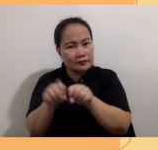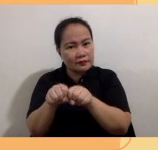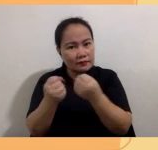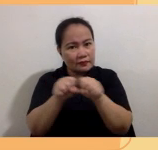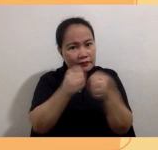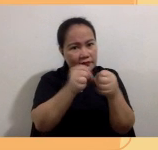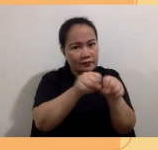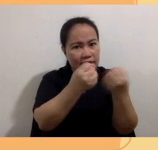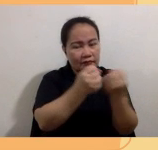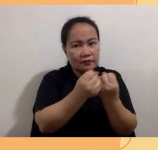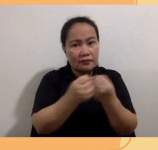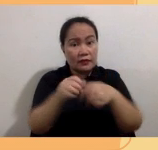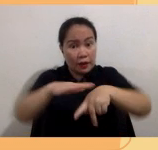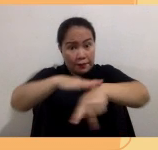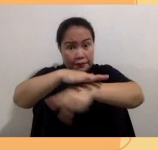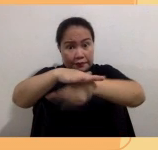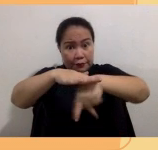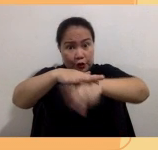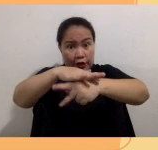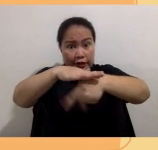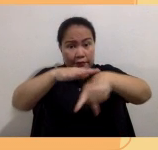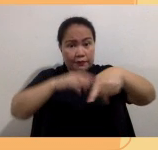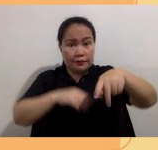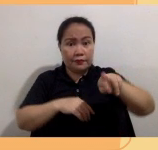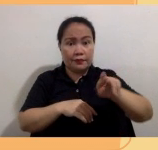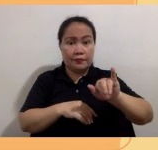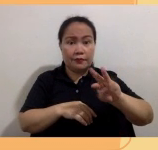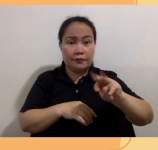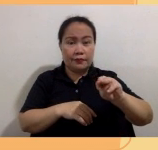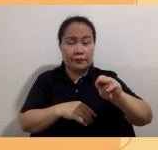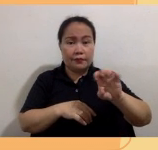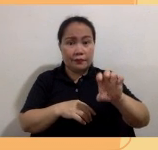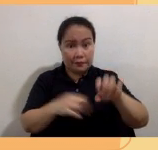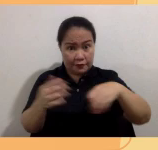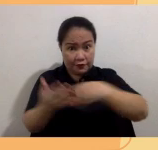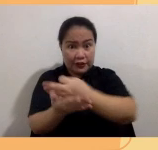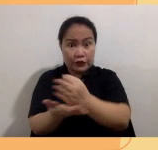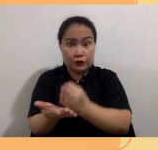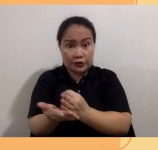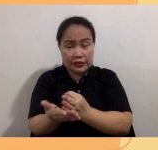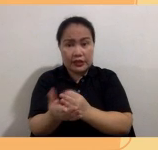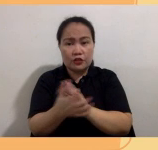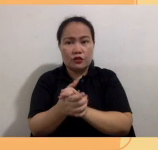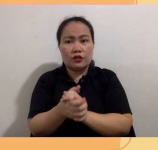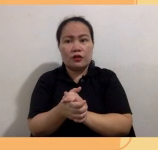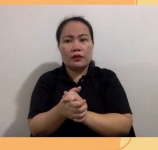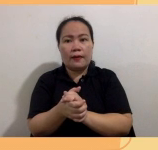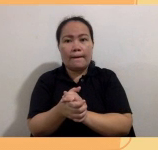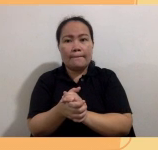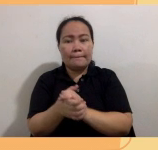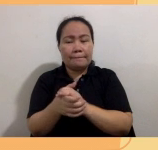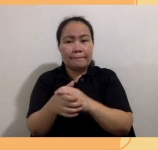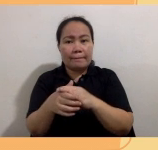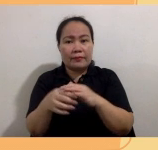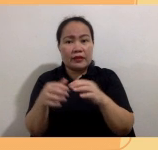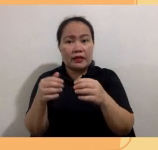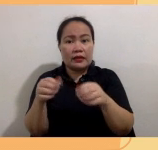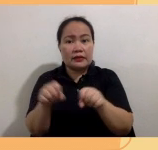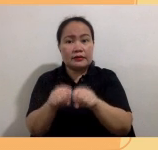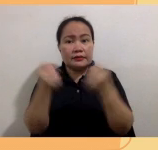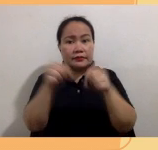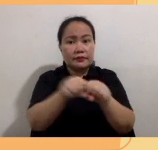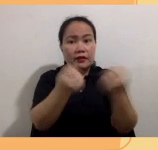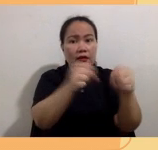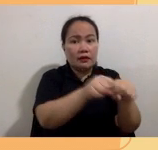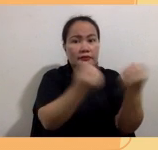para siyang prime factorization. Okay? So, now, bakit ko in-expand itong y raised to